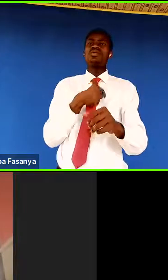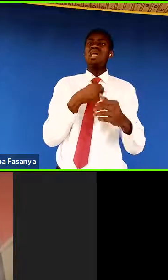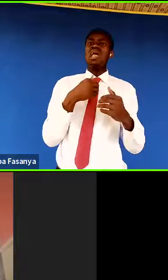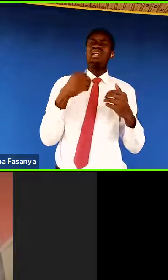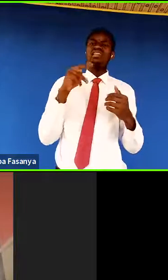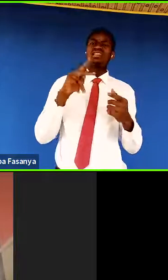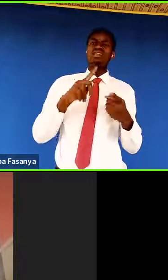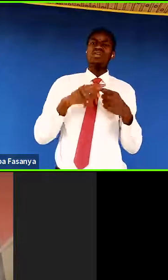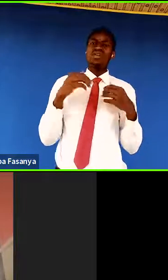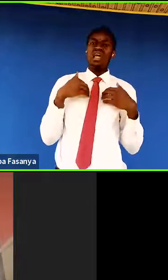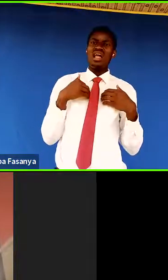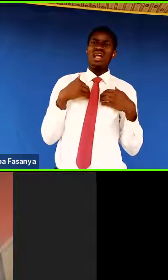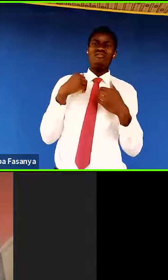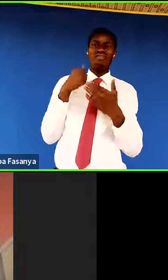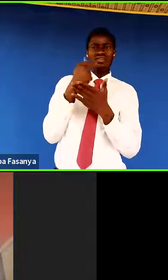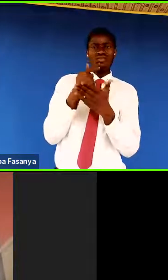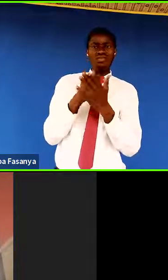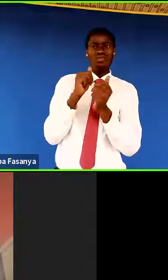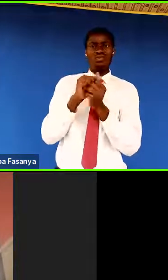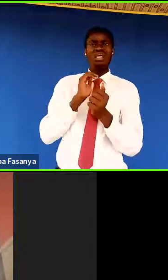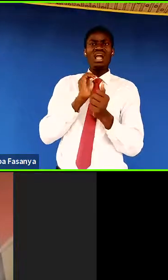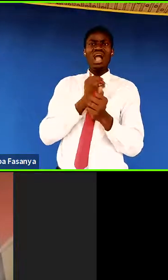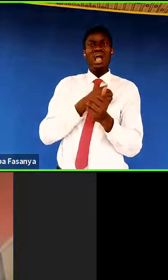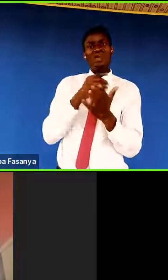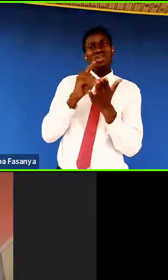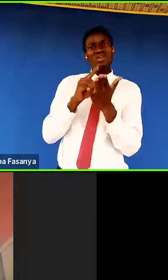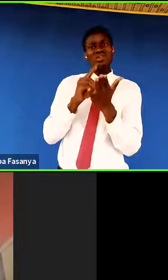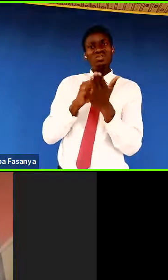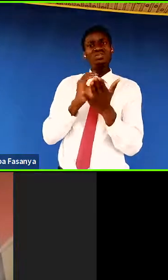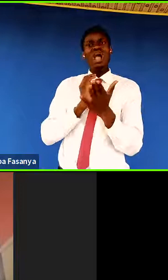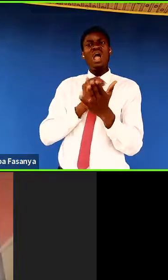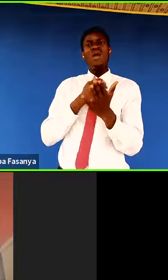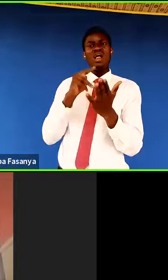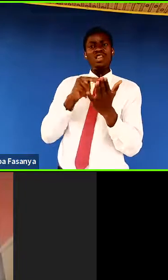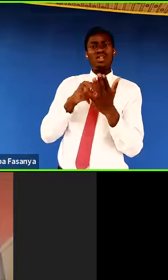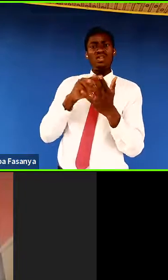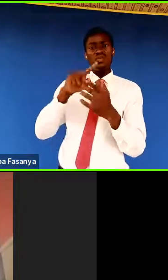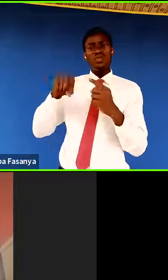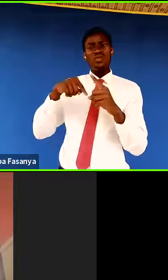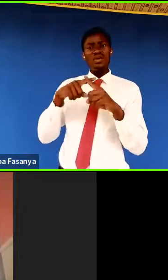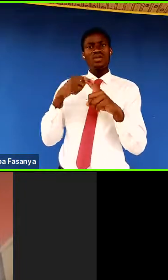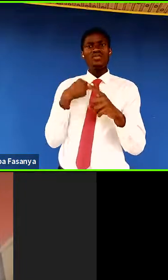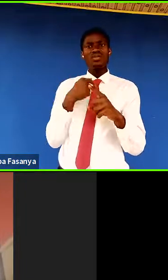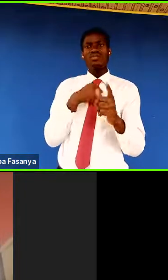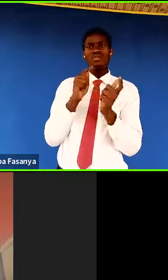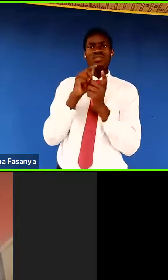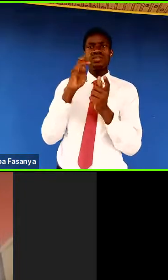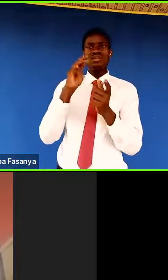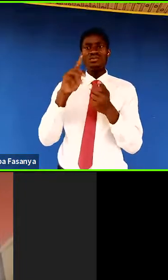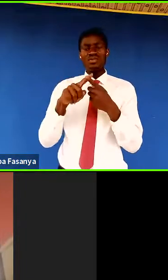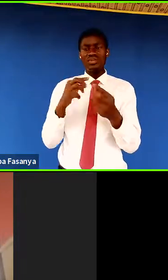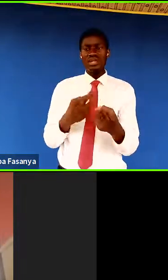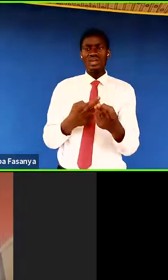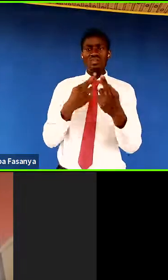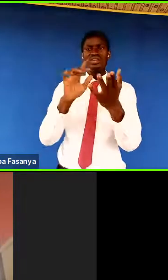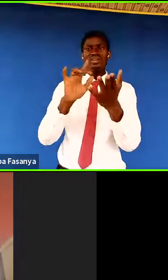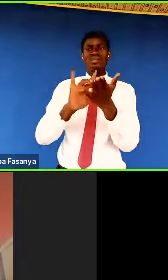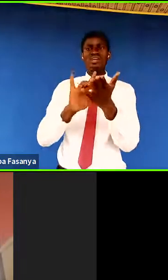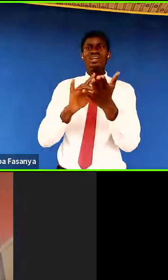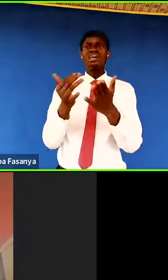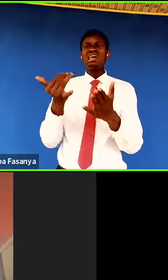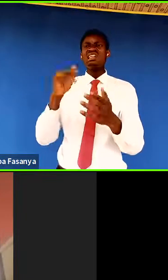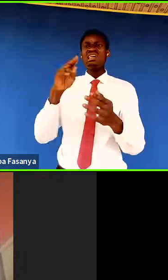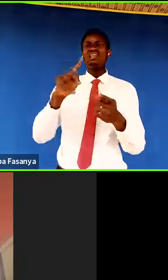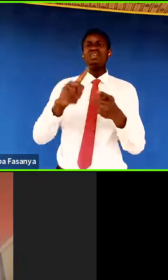professionals whenever we meet them and they are trying to recommend medications to us, to tell us the state, tell them the state that we are in and